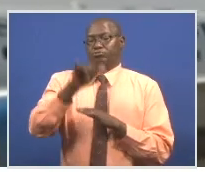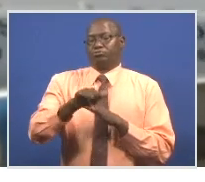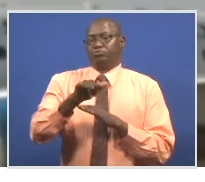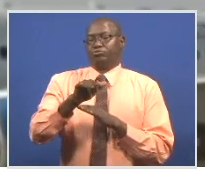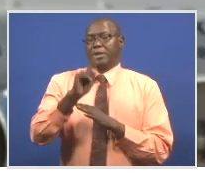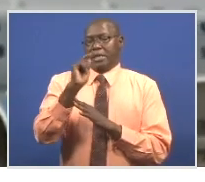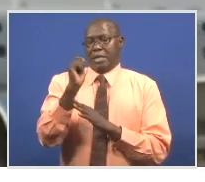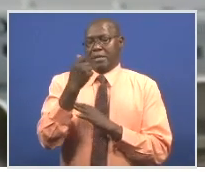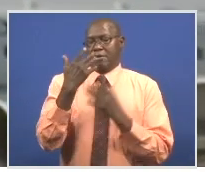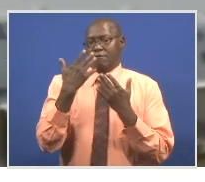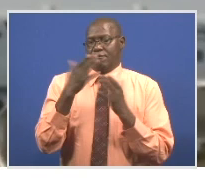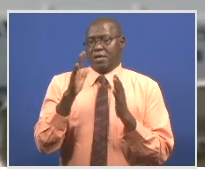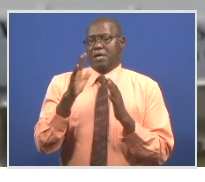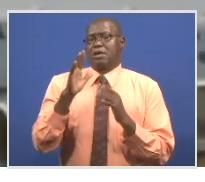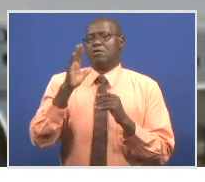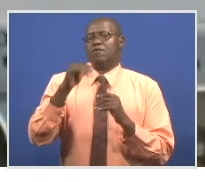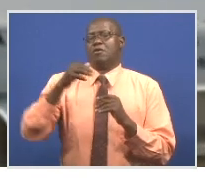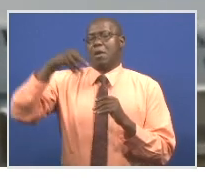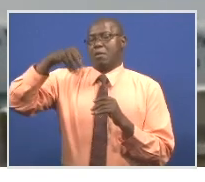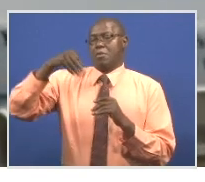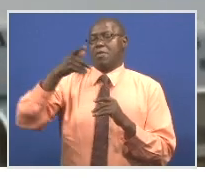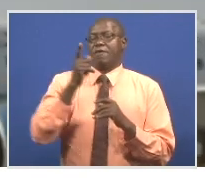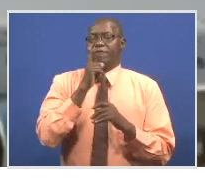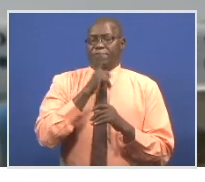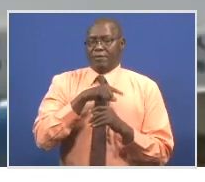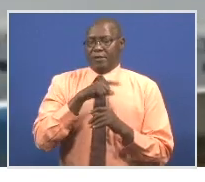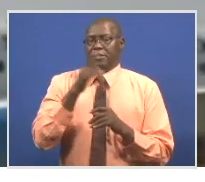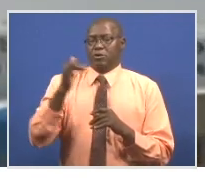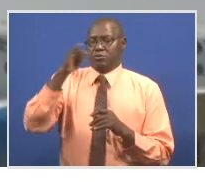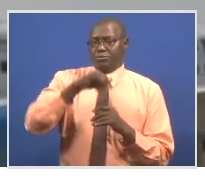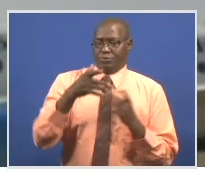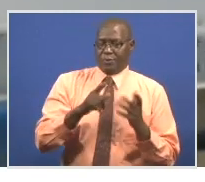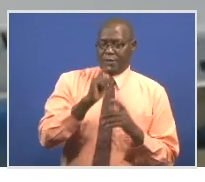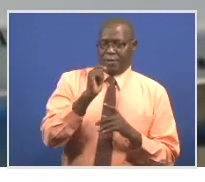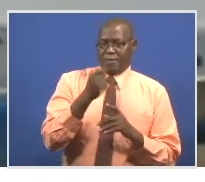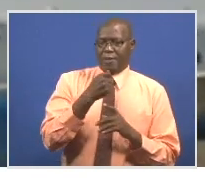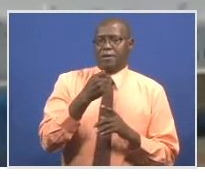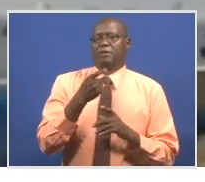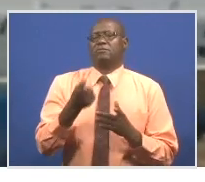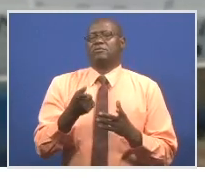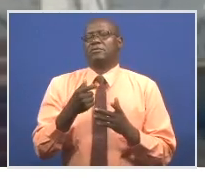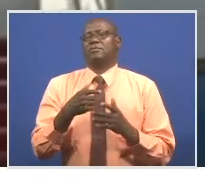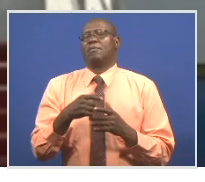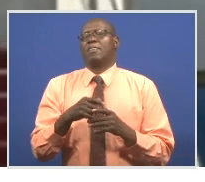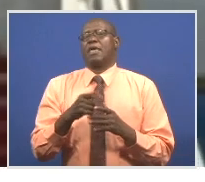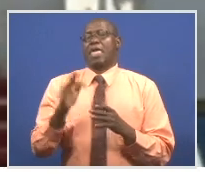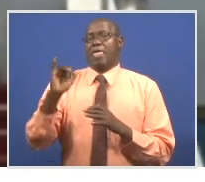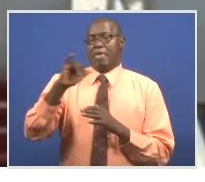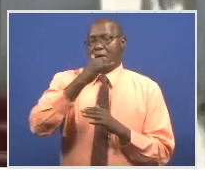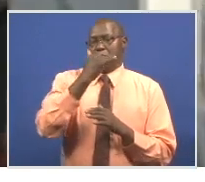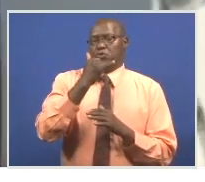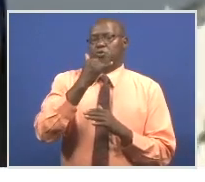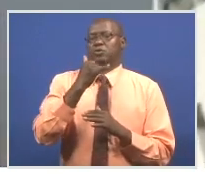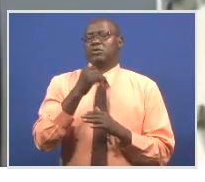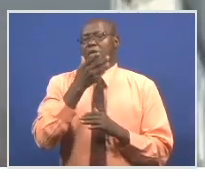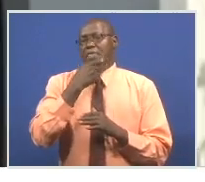she undertakes a tour in both countries. Mrs. Biden, who touched down at the Jomo Kenyatta International Airport, is expected